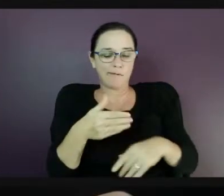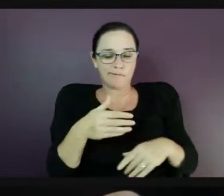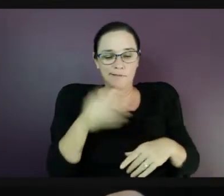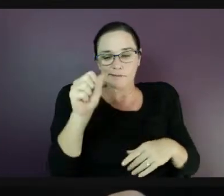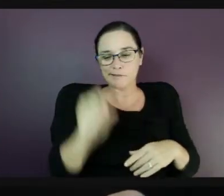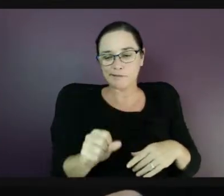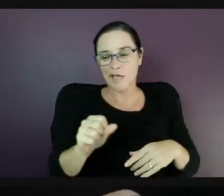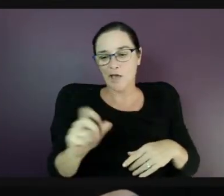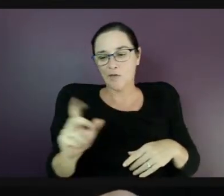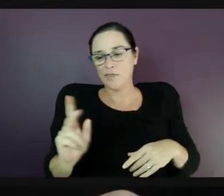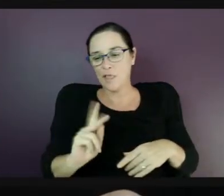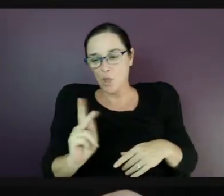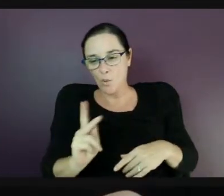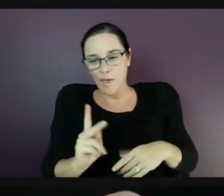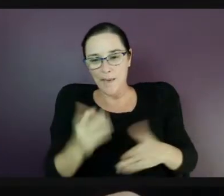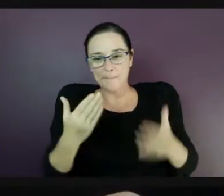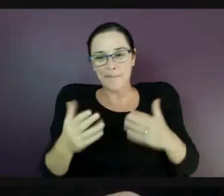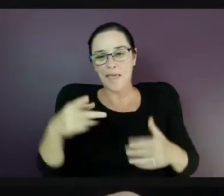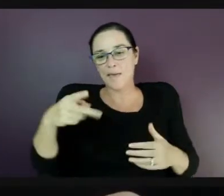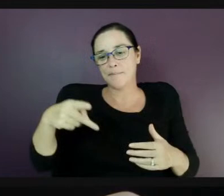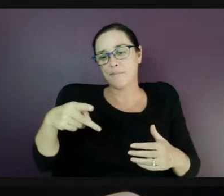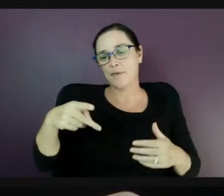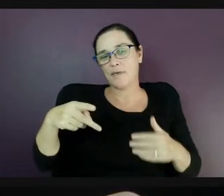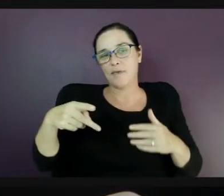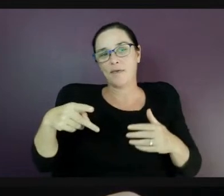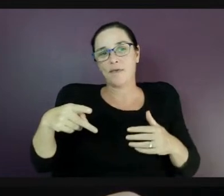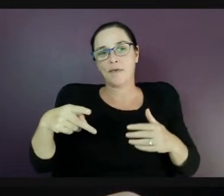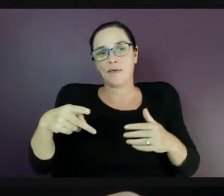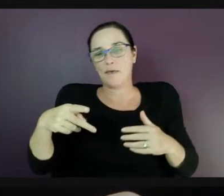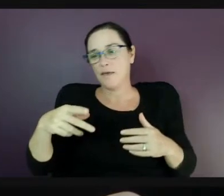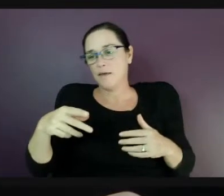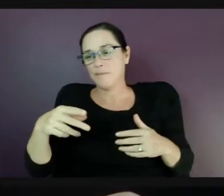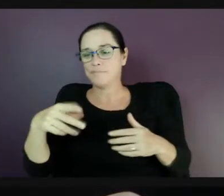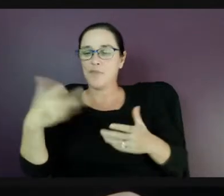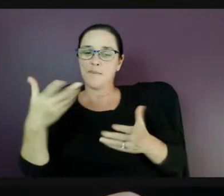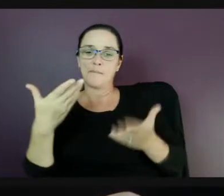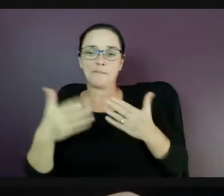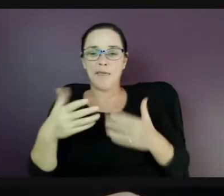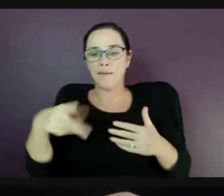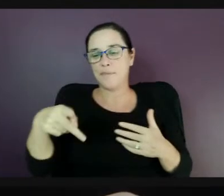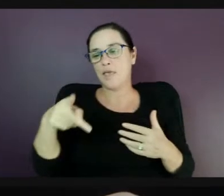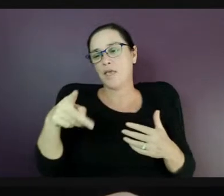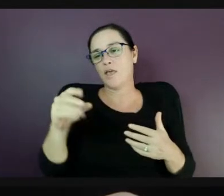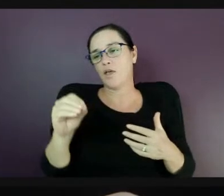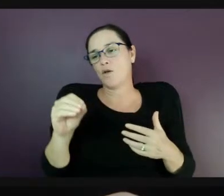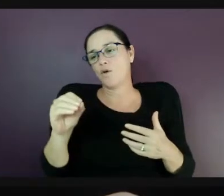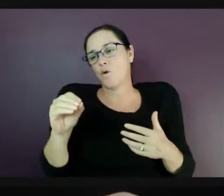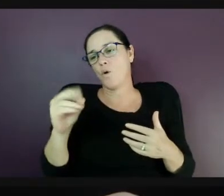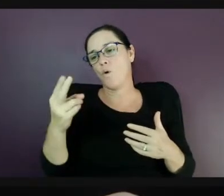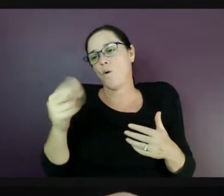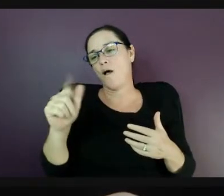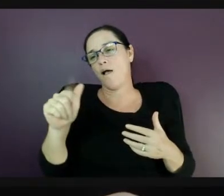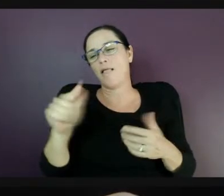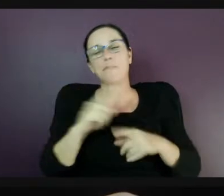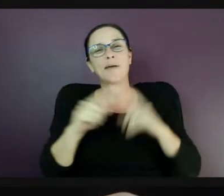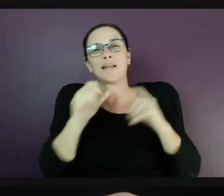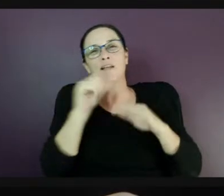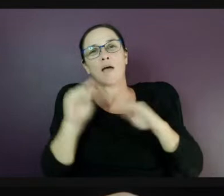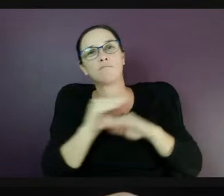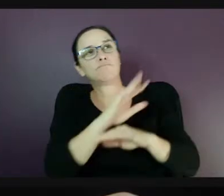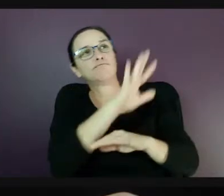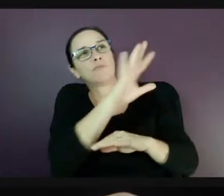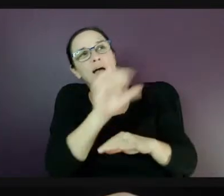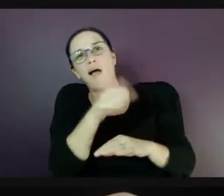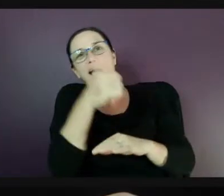not going to affect as much Kauai and Oahu, right? They might have some effect, but not as much as they might have from an earthquake